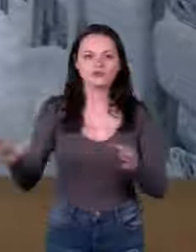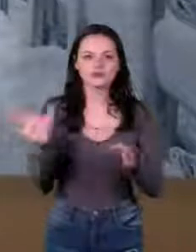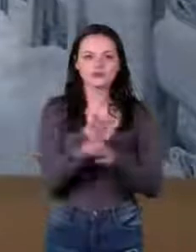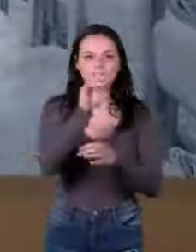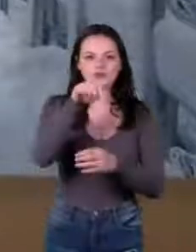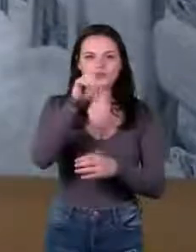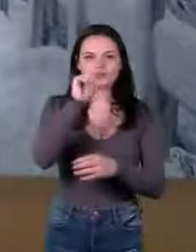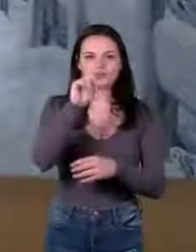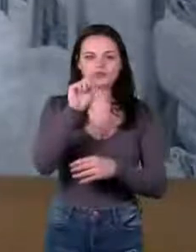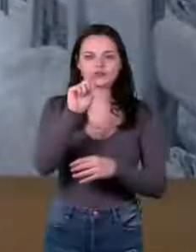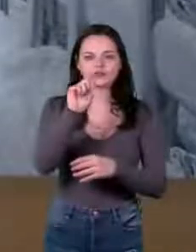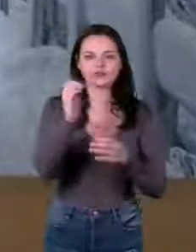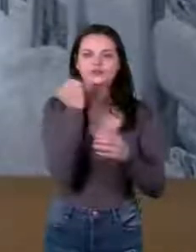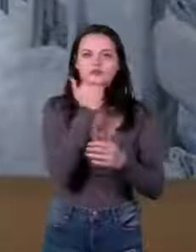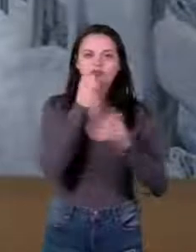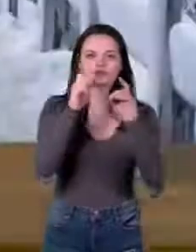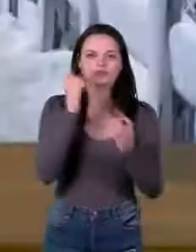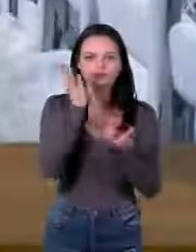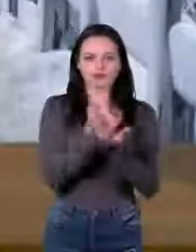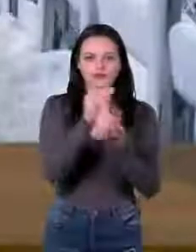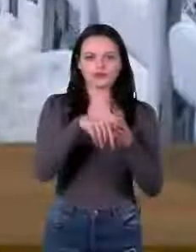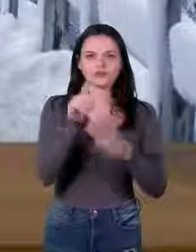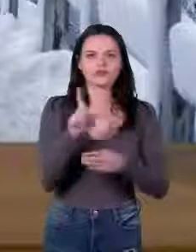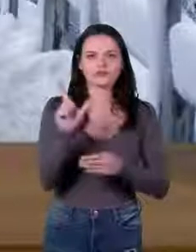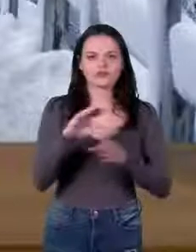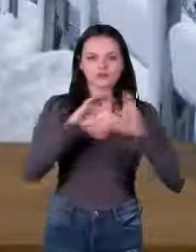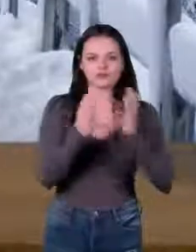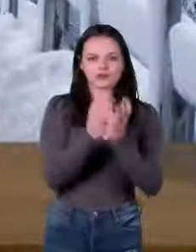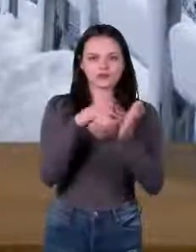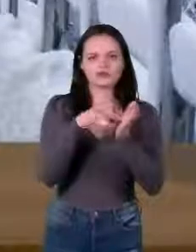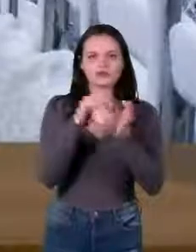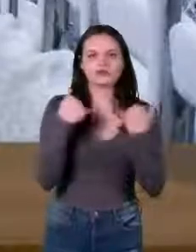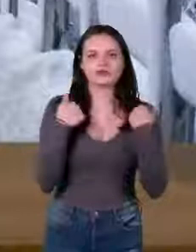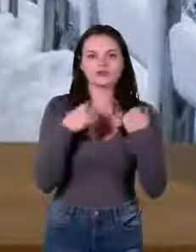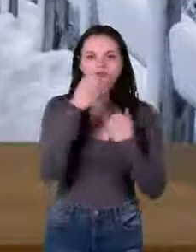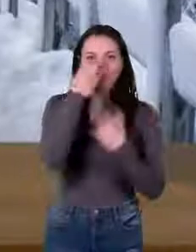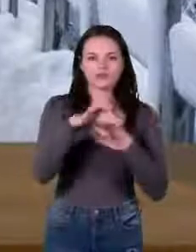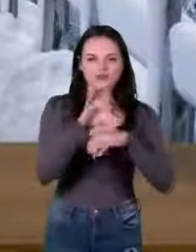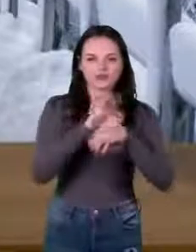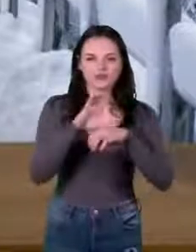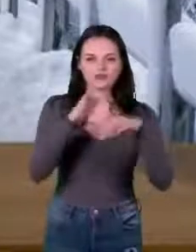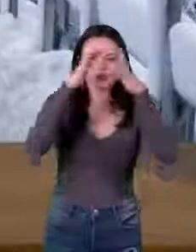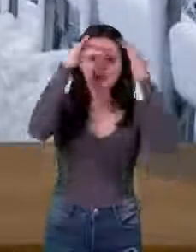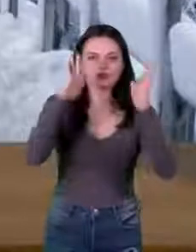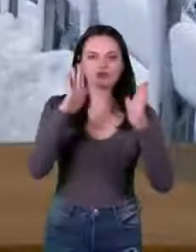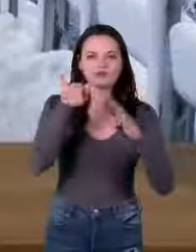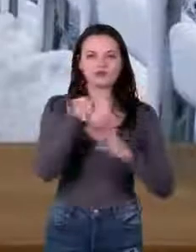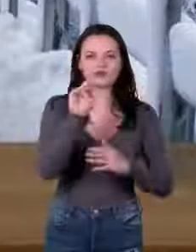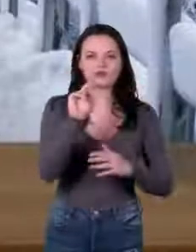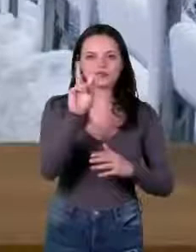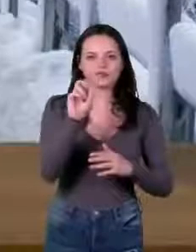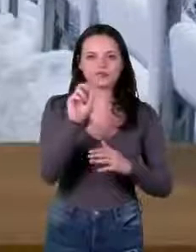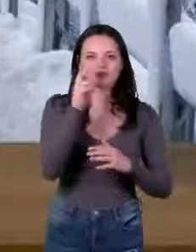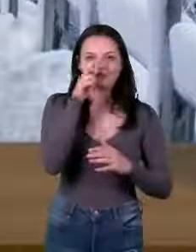to pick up their test booklet and score report. Club Med will be holding Hot Chocolate House on Tuesday, January 30th. We will be